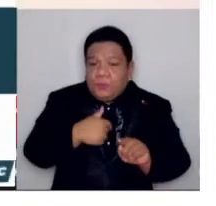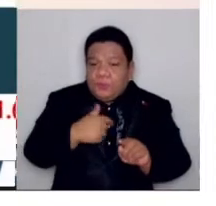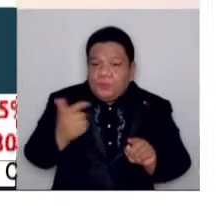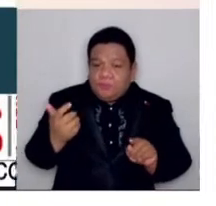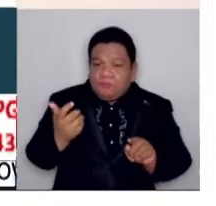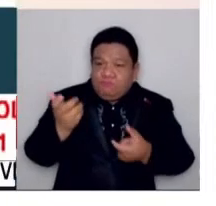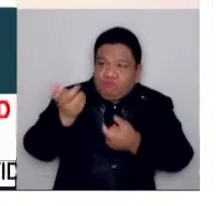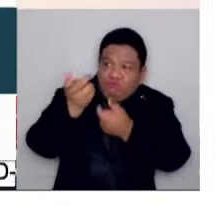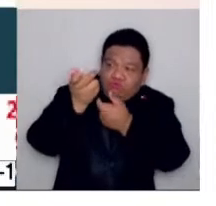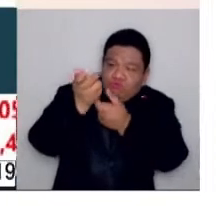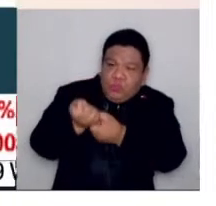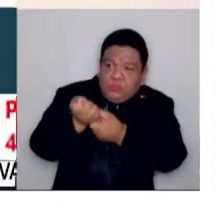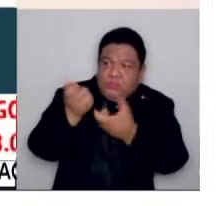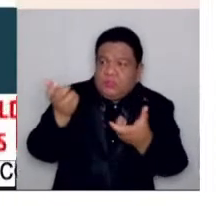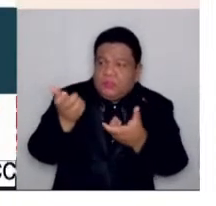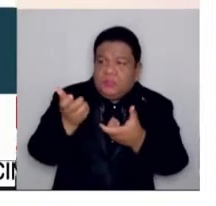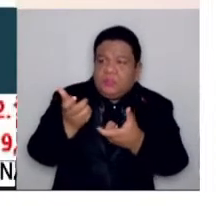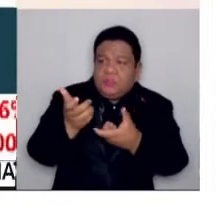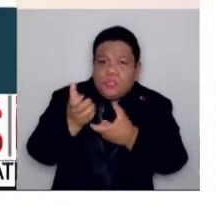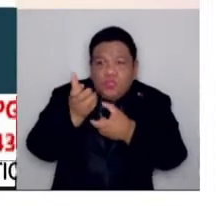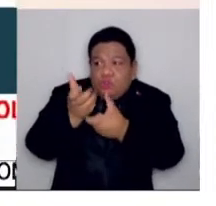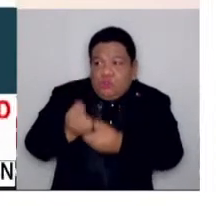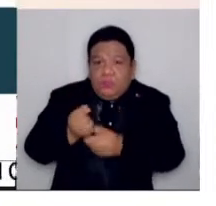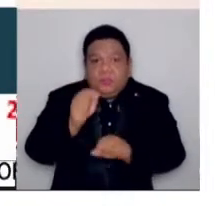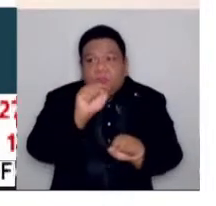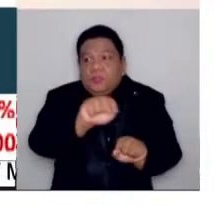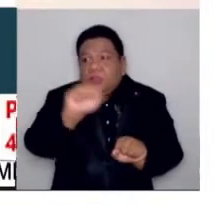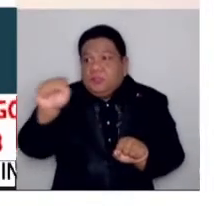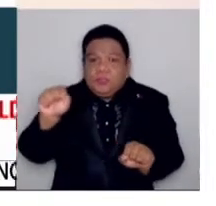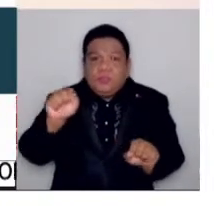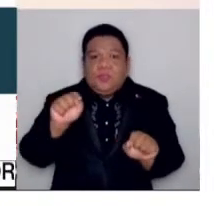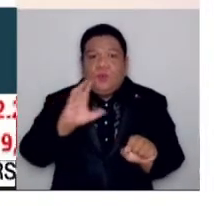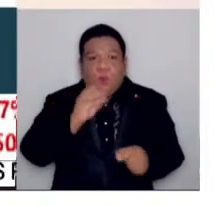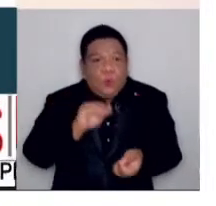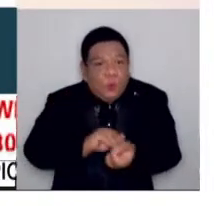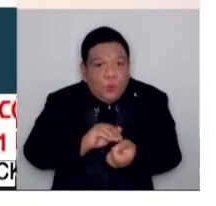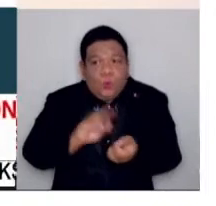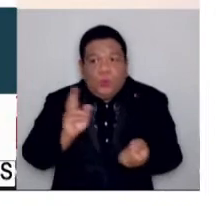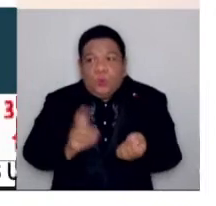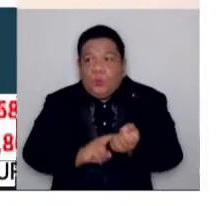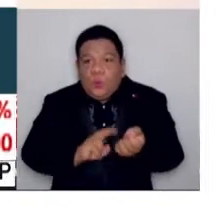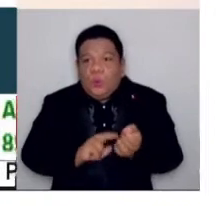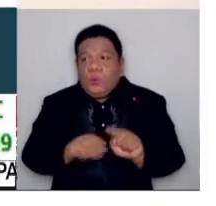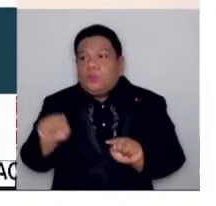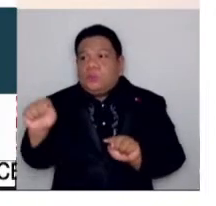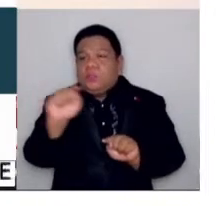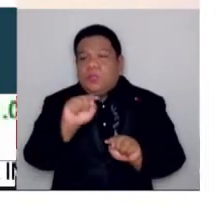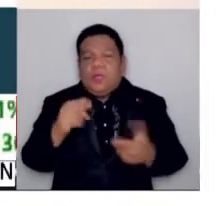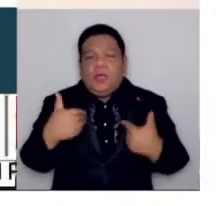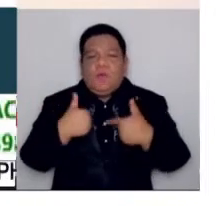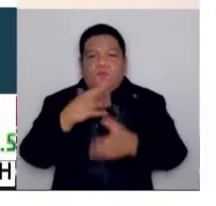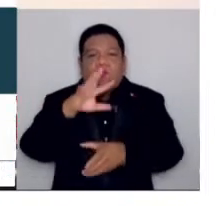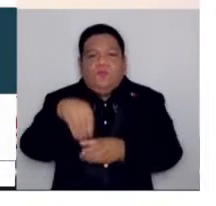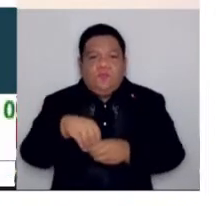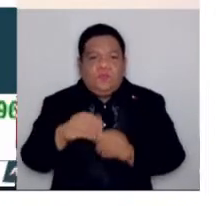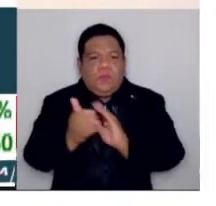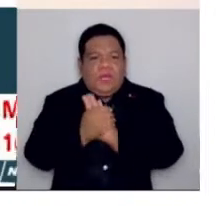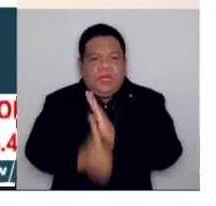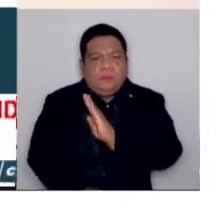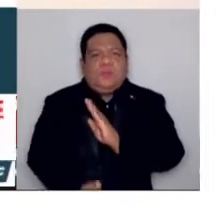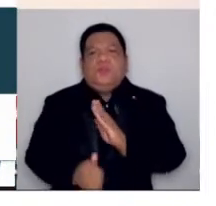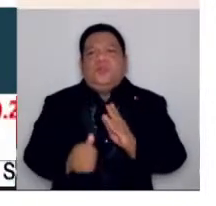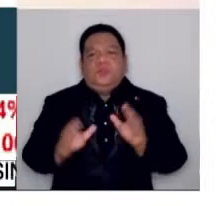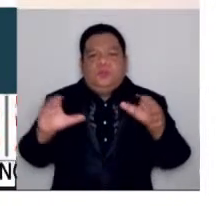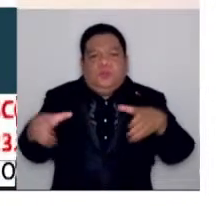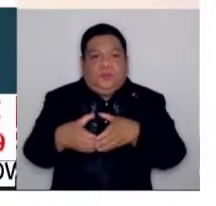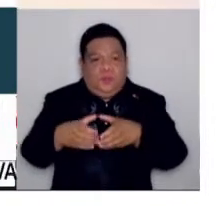we also trust our colleagues who are out there who comprises the experts, the vaccine